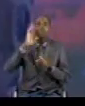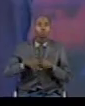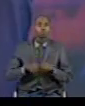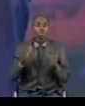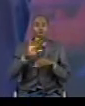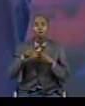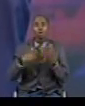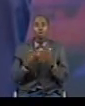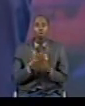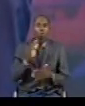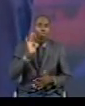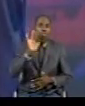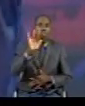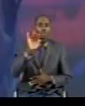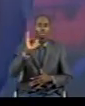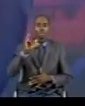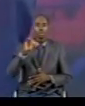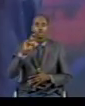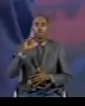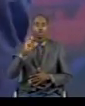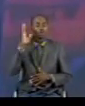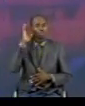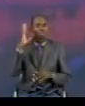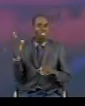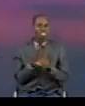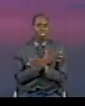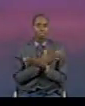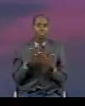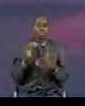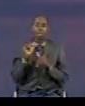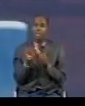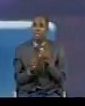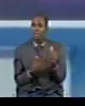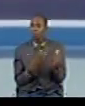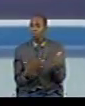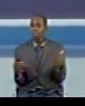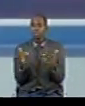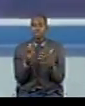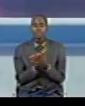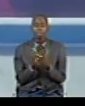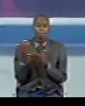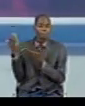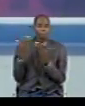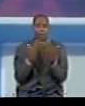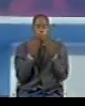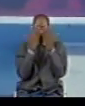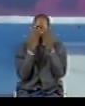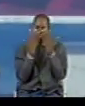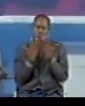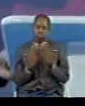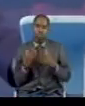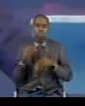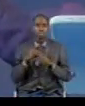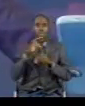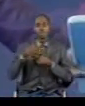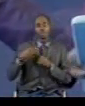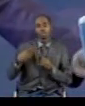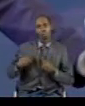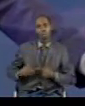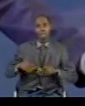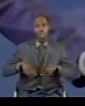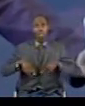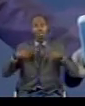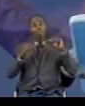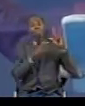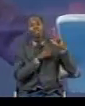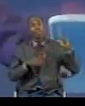it'll drive away. And everything that brought sorrow in your heart, in your life, the Lord will